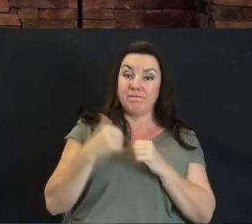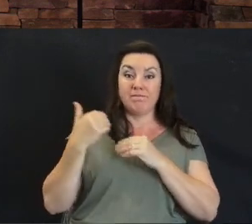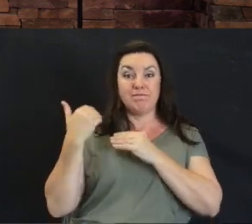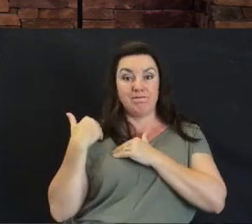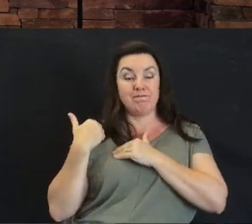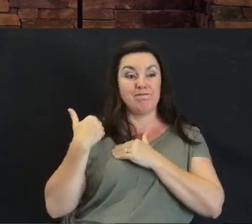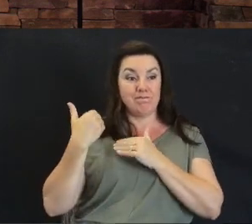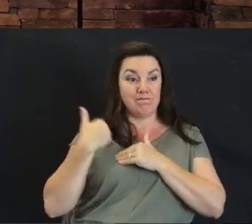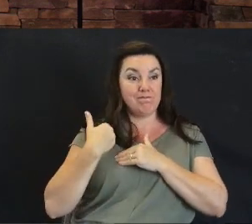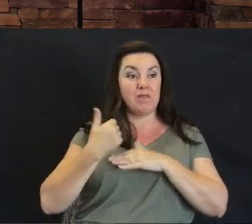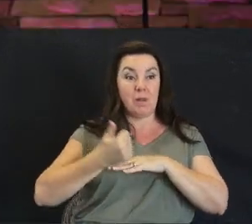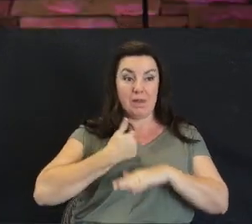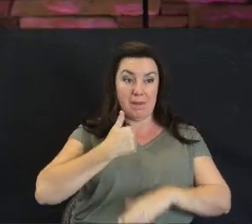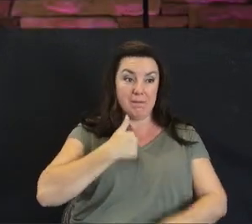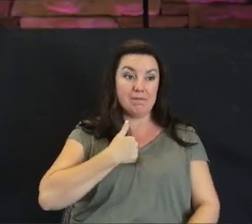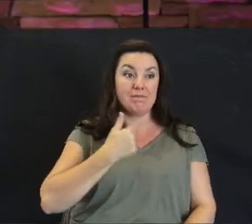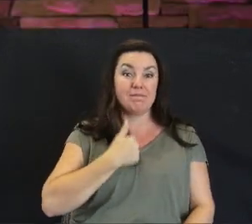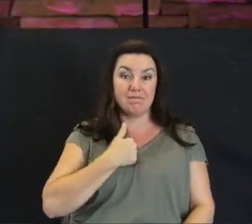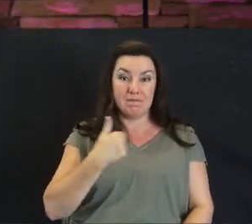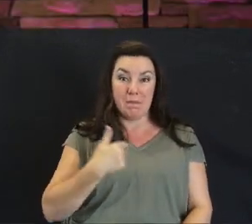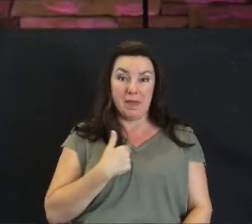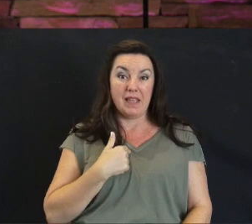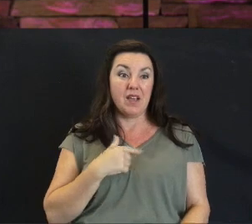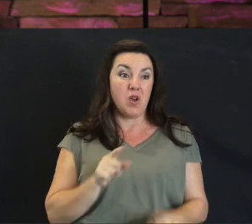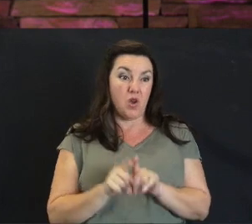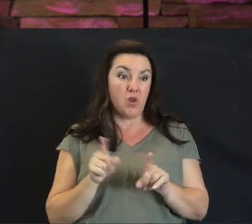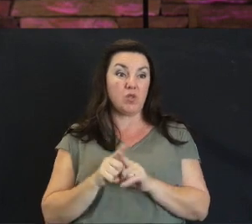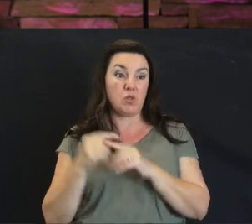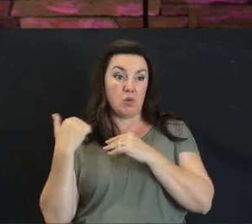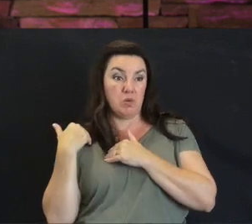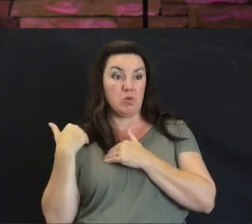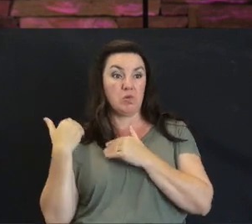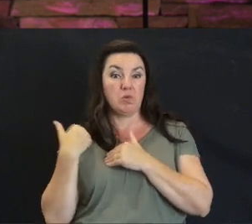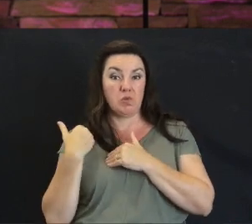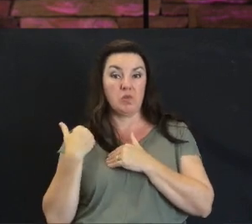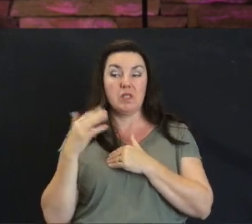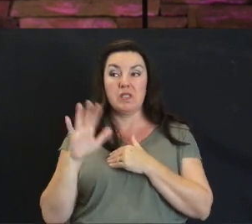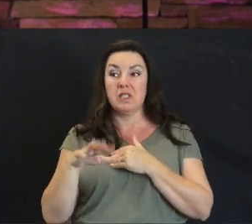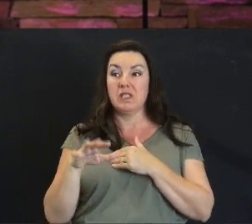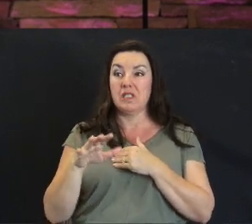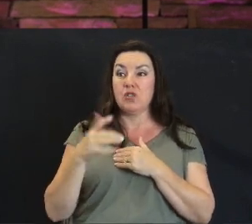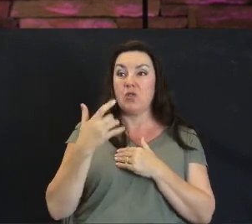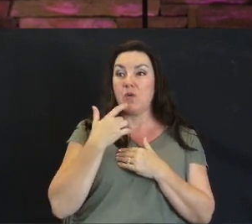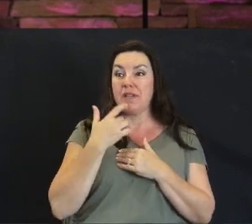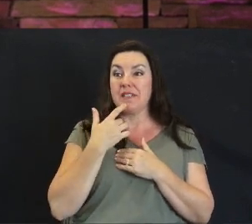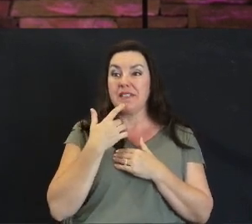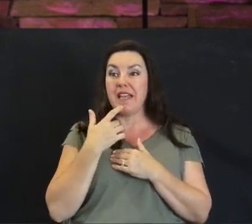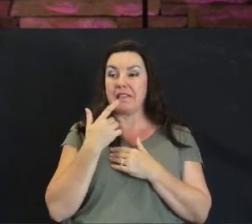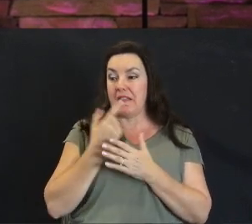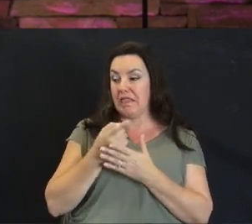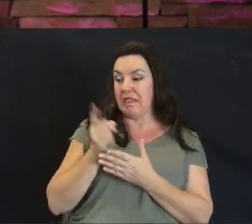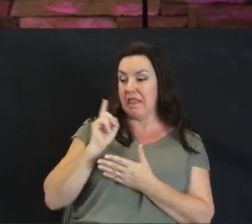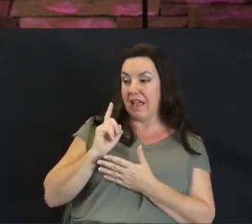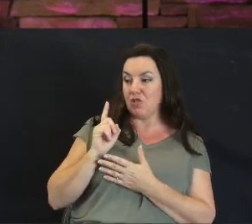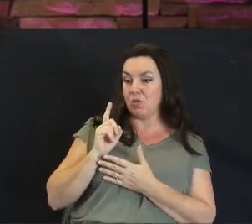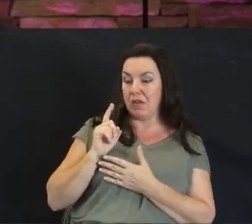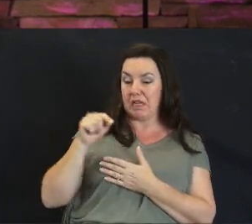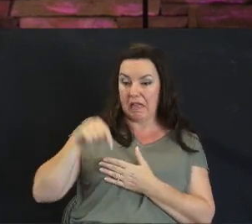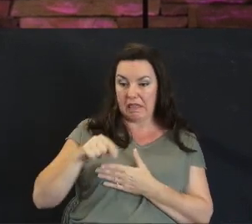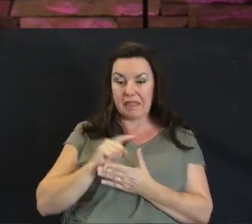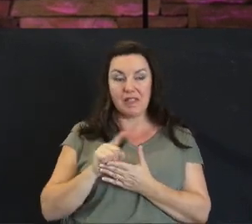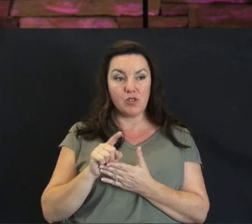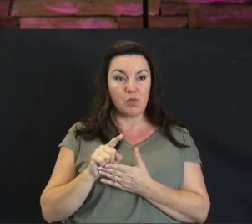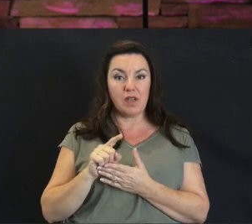back at me Now I wanna say something At the outset of this message Last week and this week